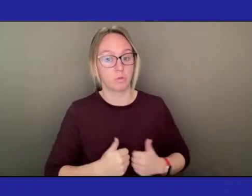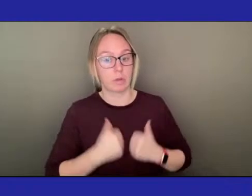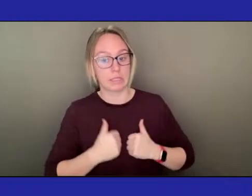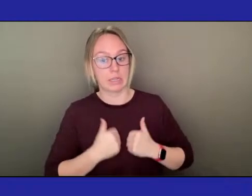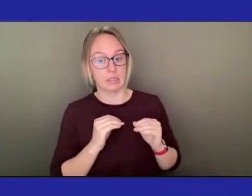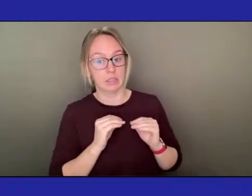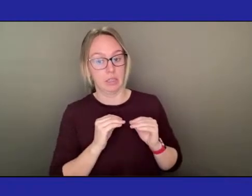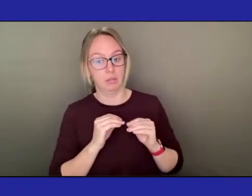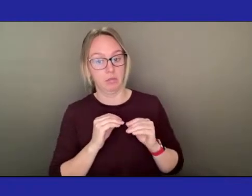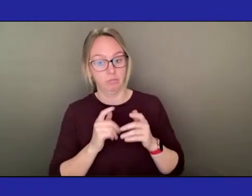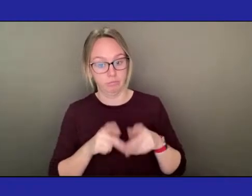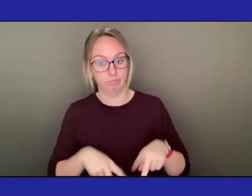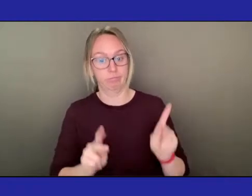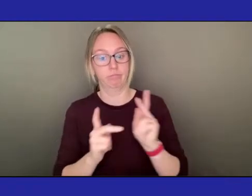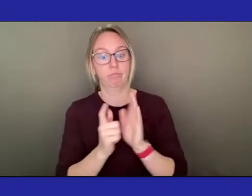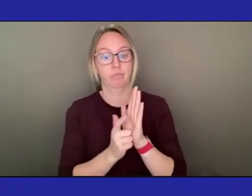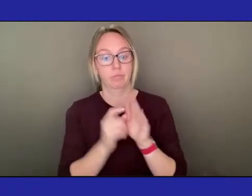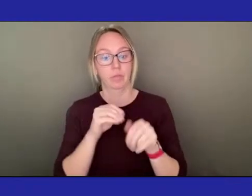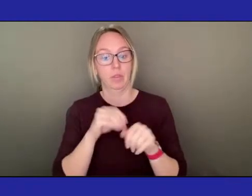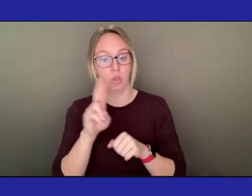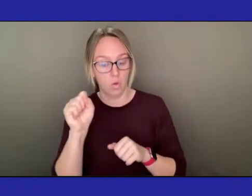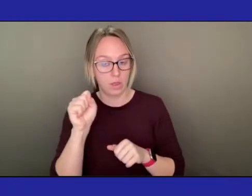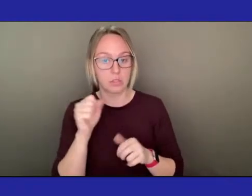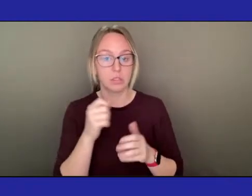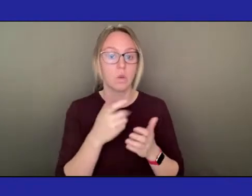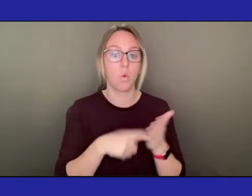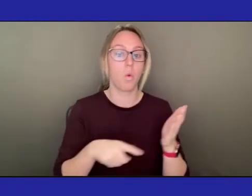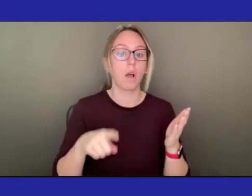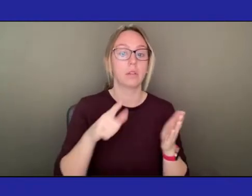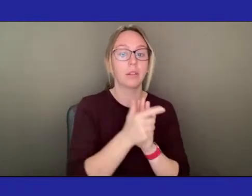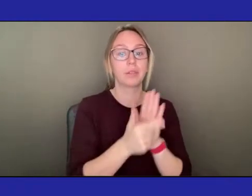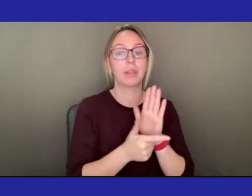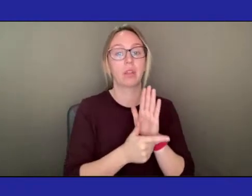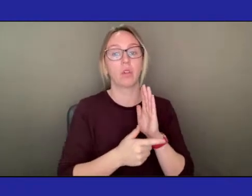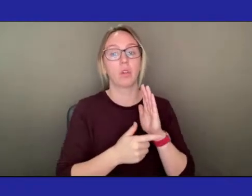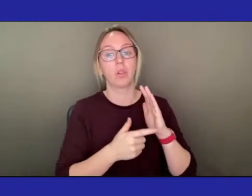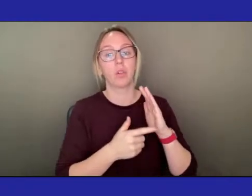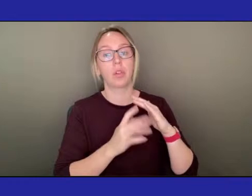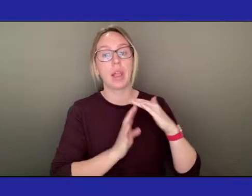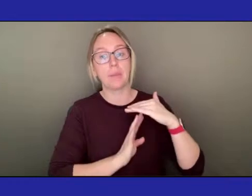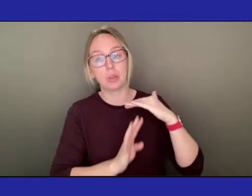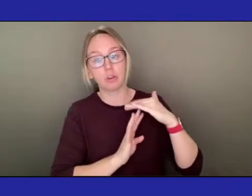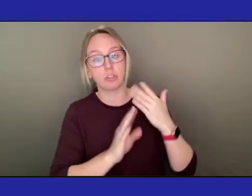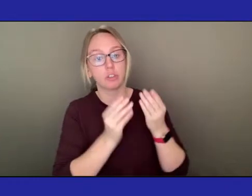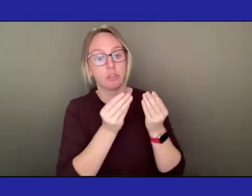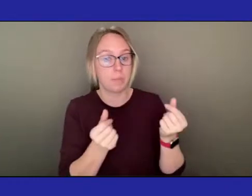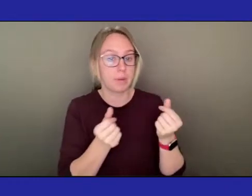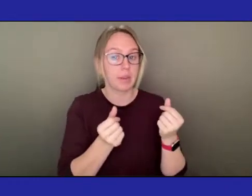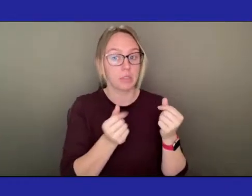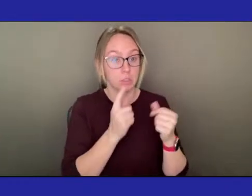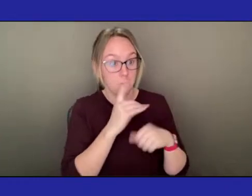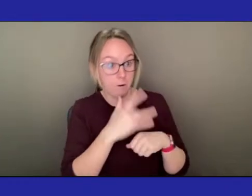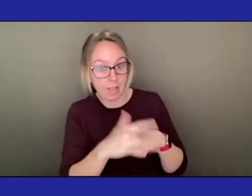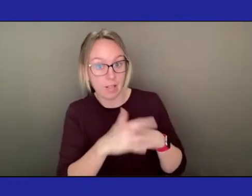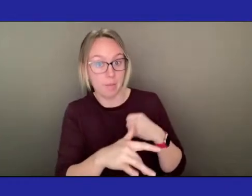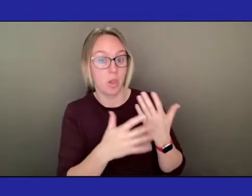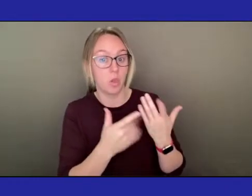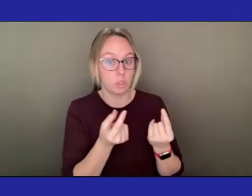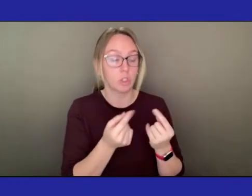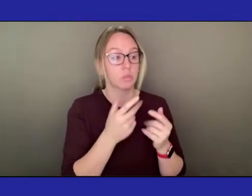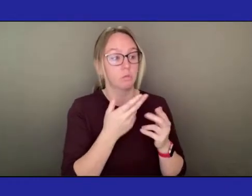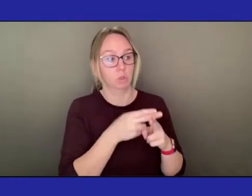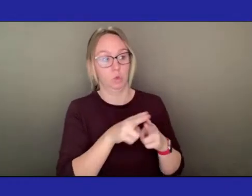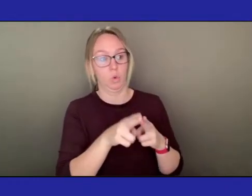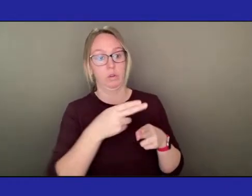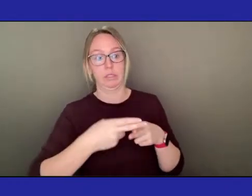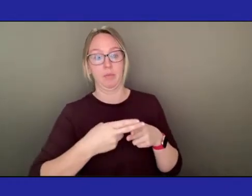what legal immigration remedies may be available, and then advise them accordingly. Some of those are, in fact, short-term visas, but there are other types